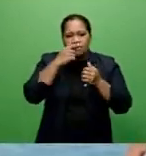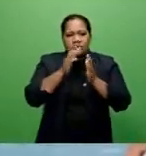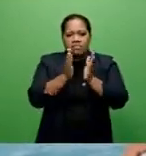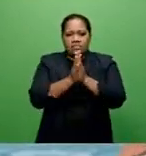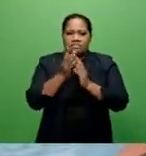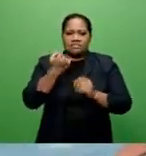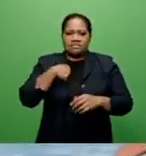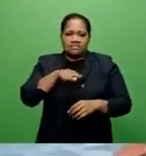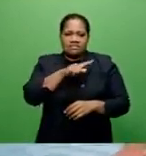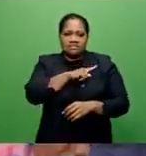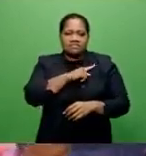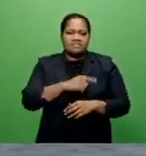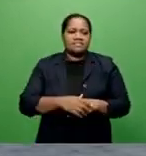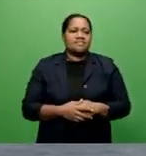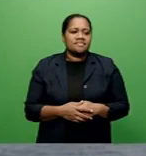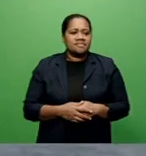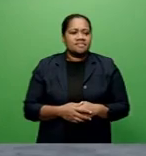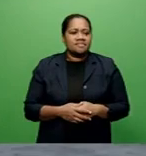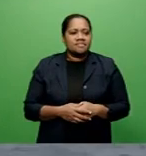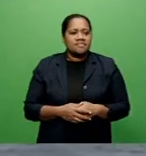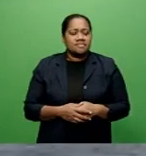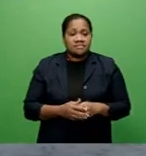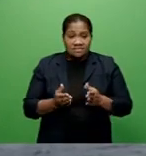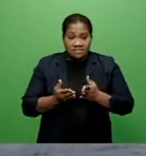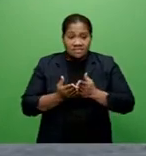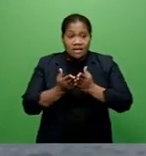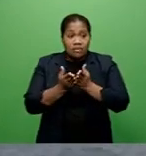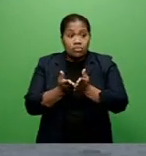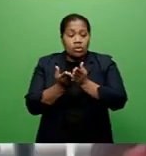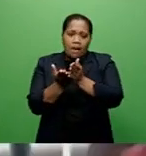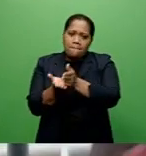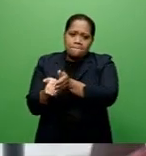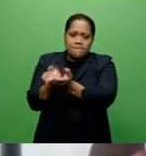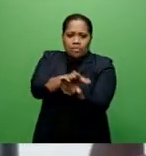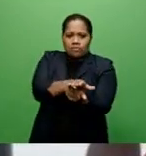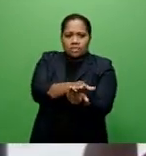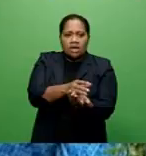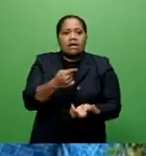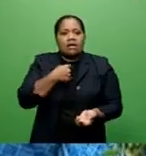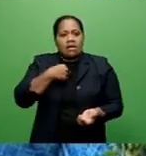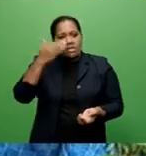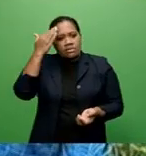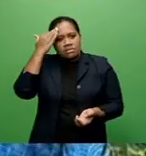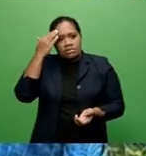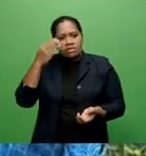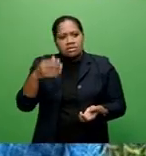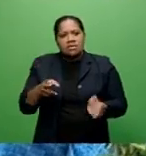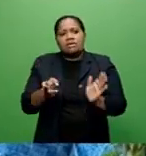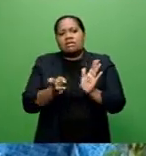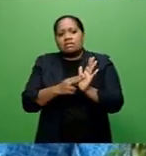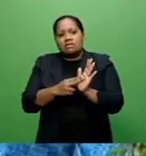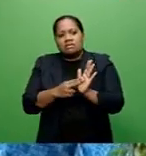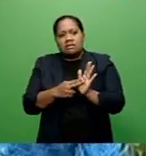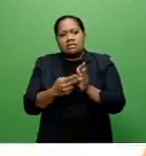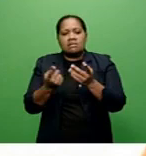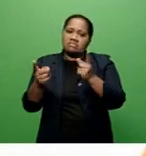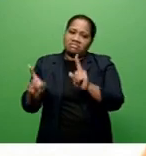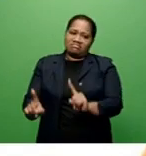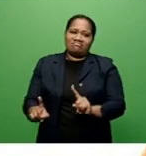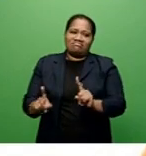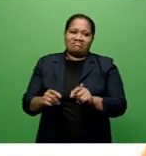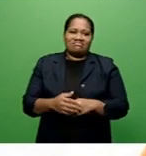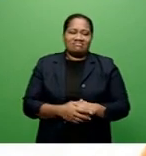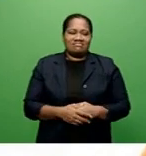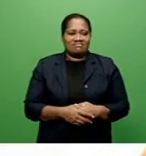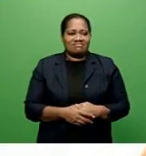night, the boat capsized there. I thought the fellow already mati.